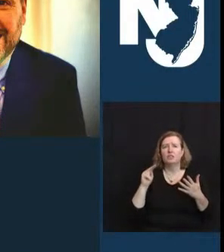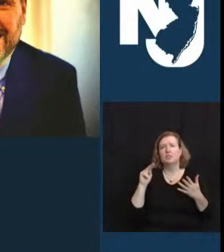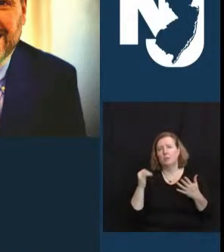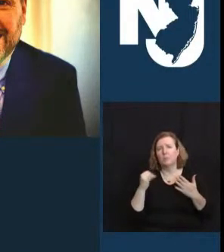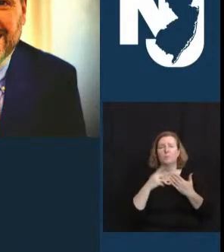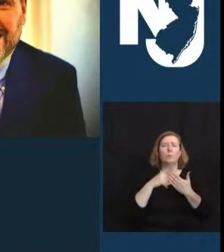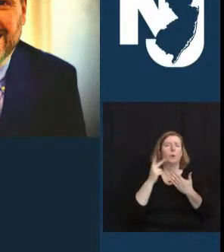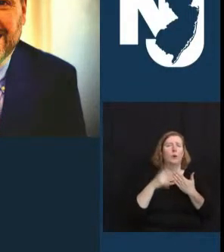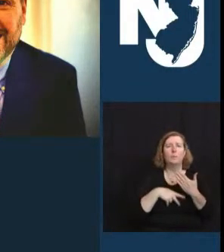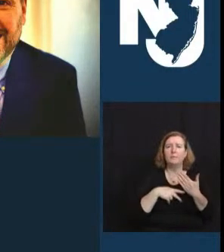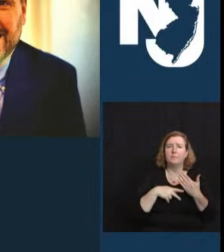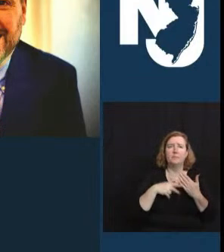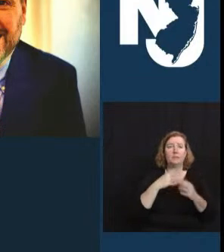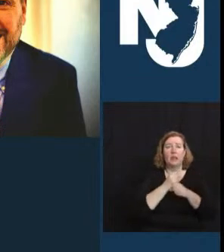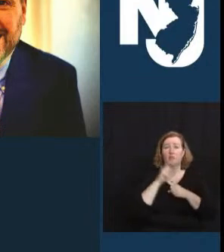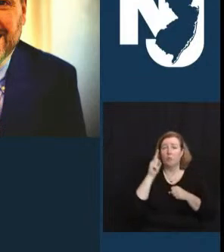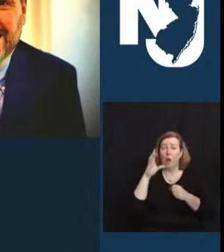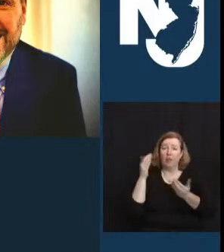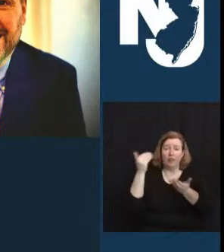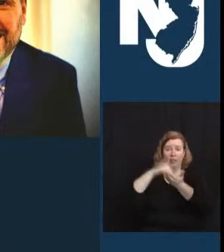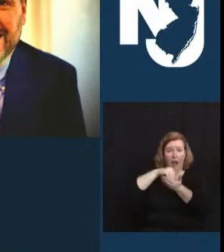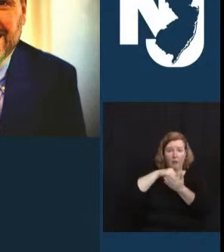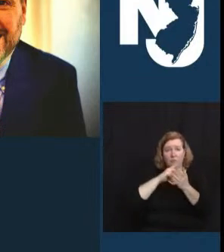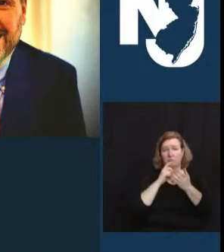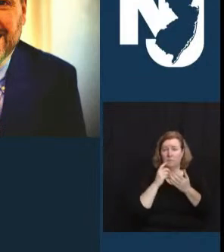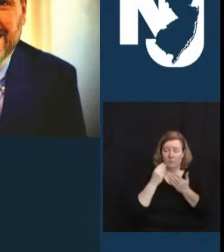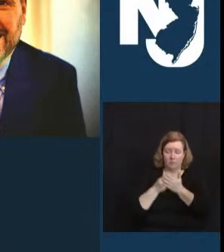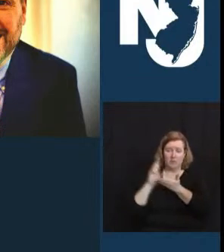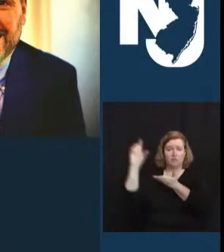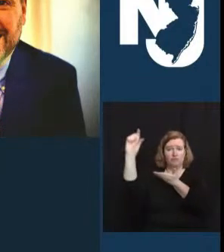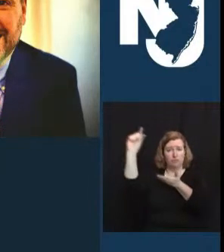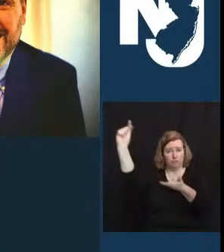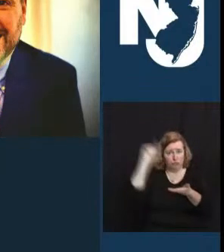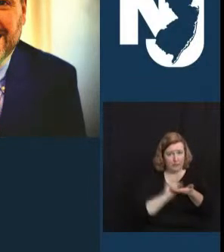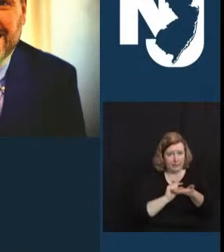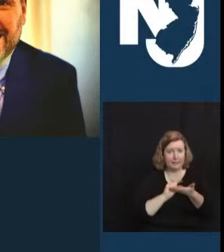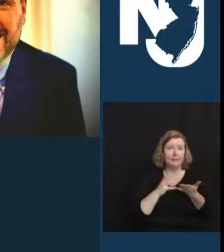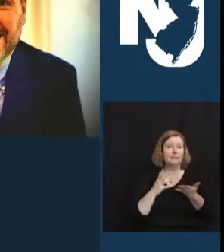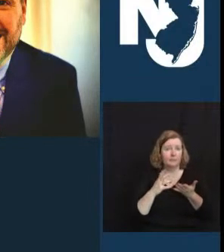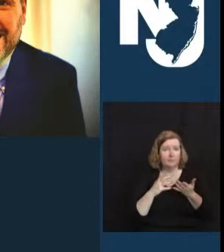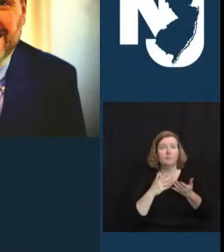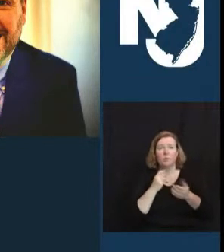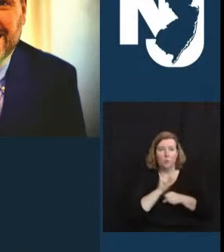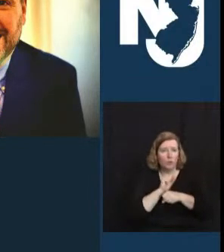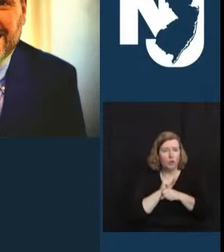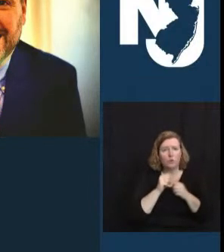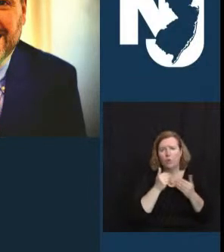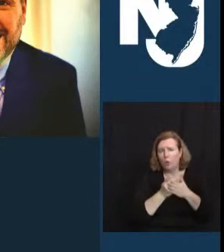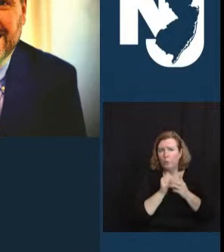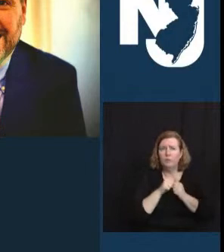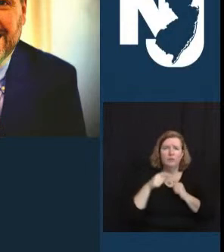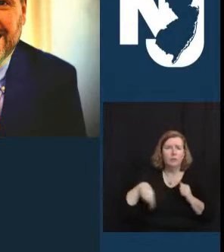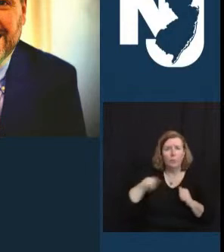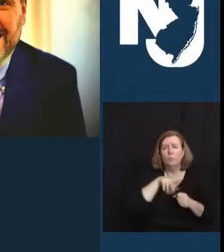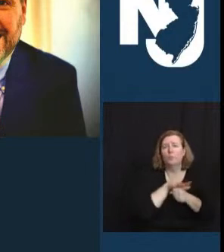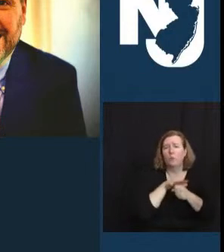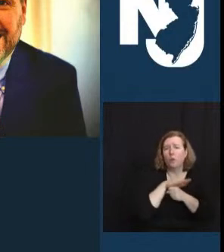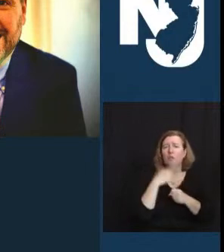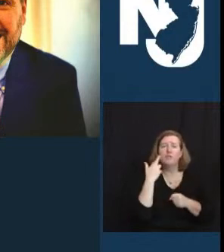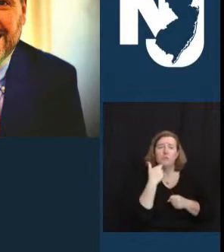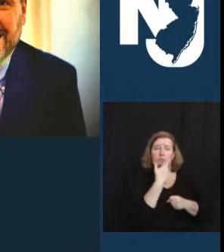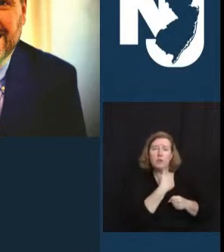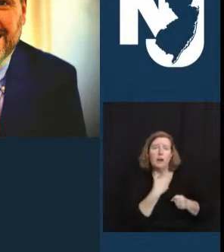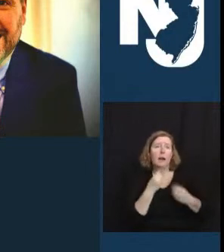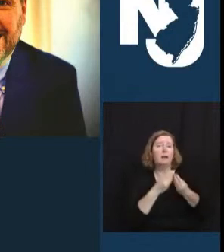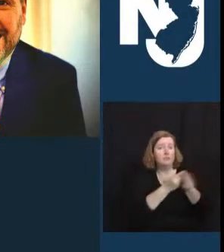a $100,000 grant. With these funds, the rescue mission is working with local restaurants to provide and distribute meals to those